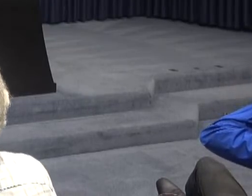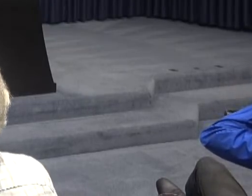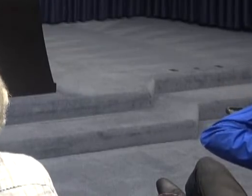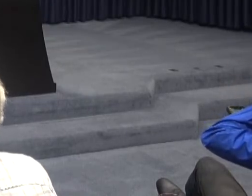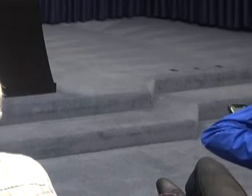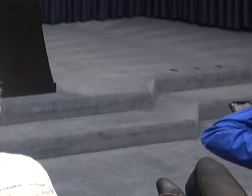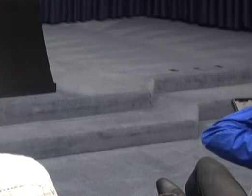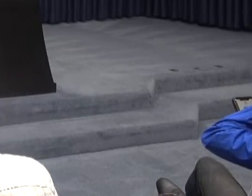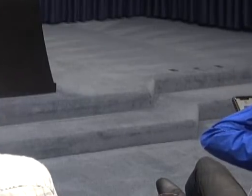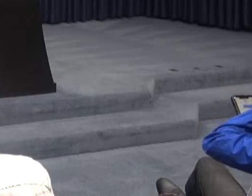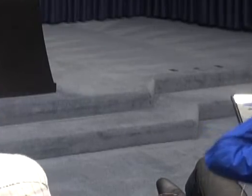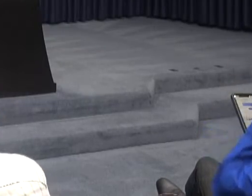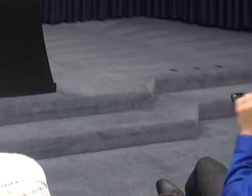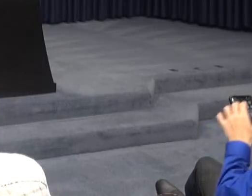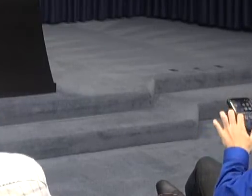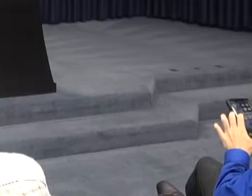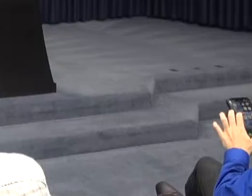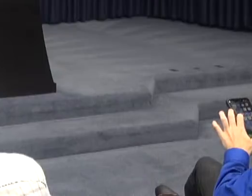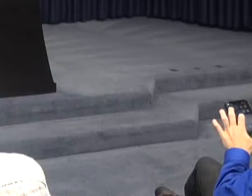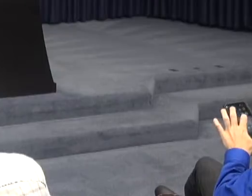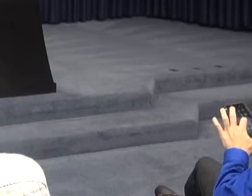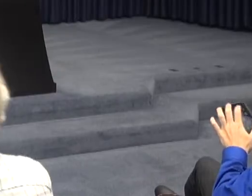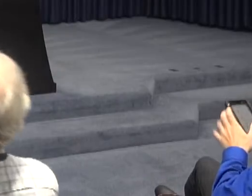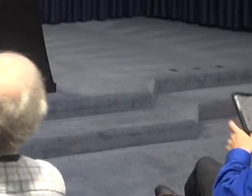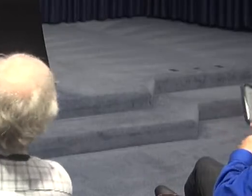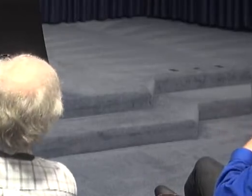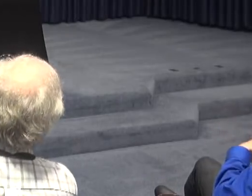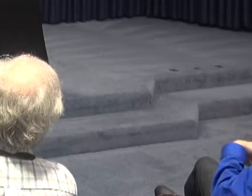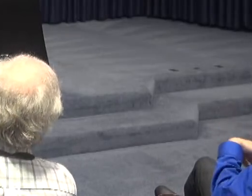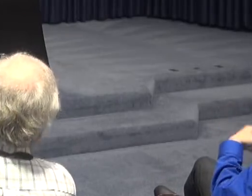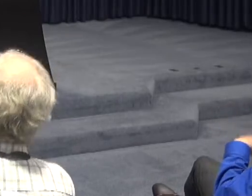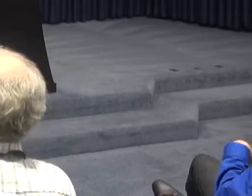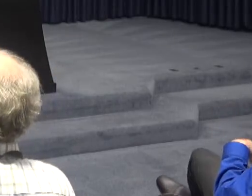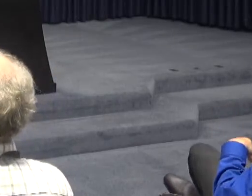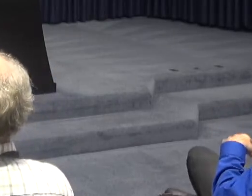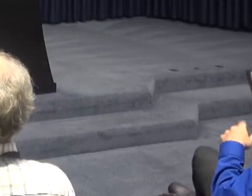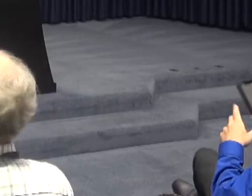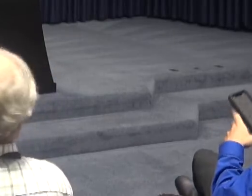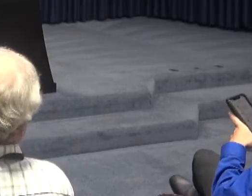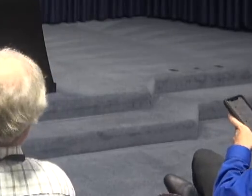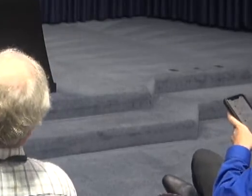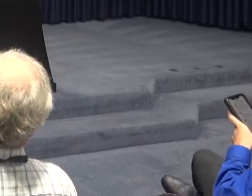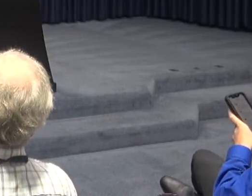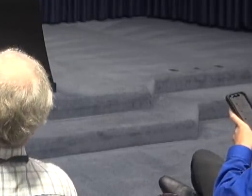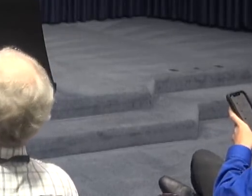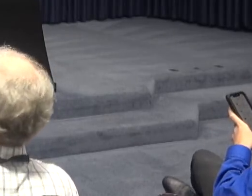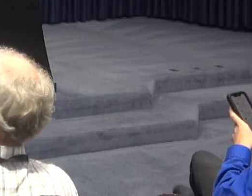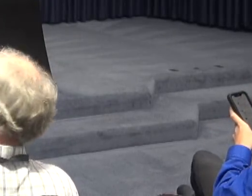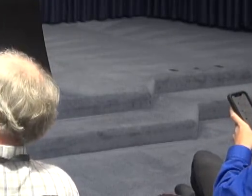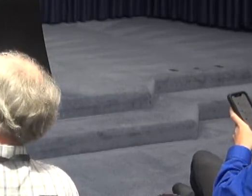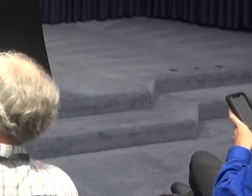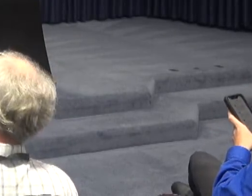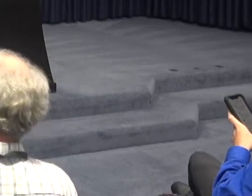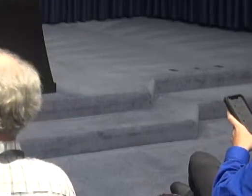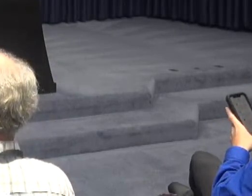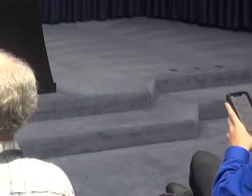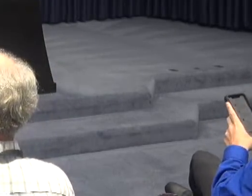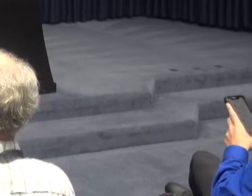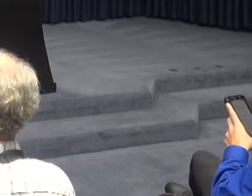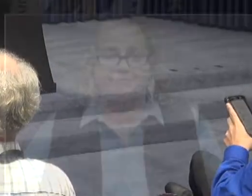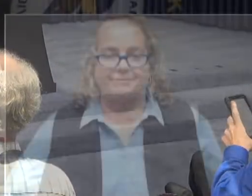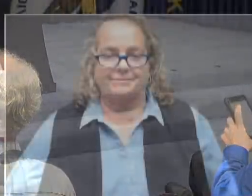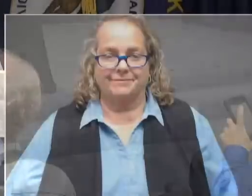We had 4. Bruce, you got 4? You got 4 o'clock? 4:02. All